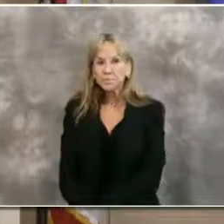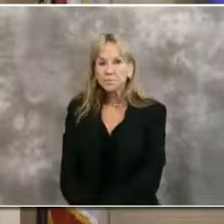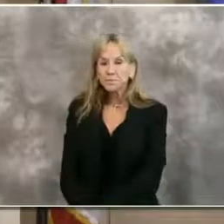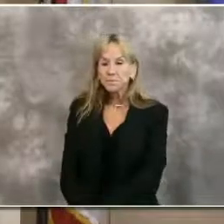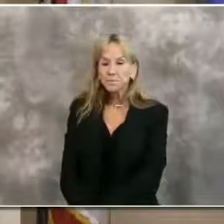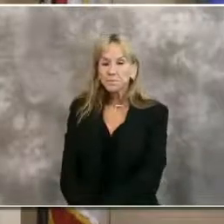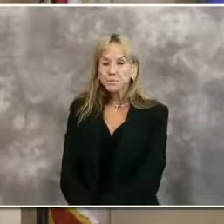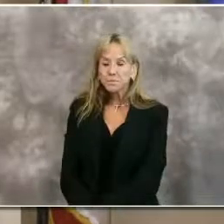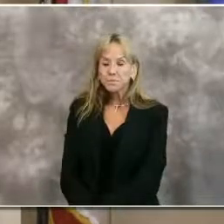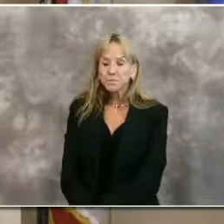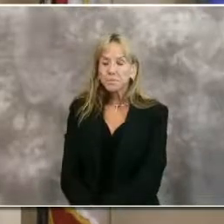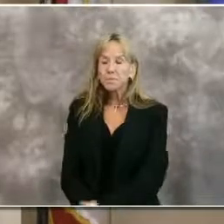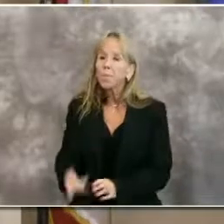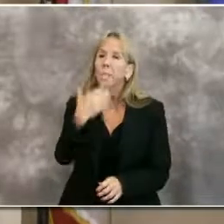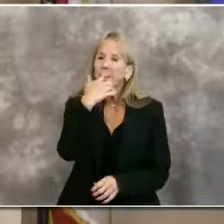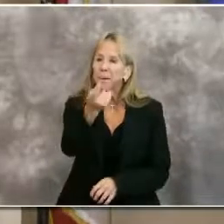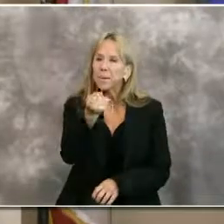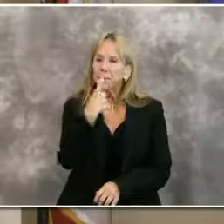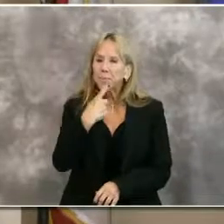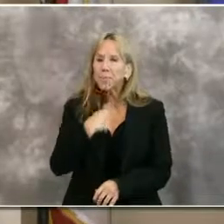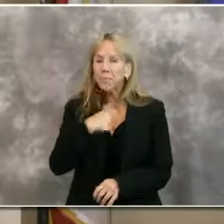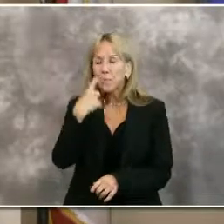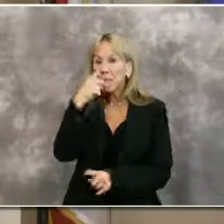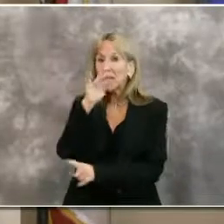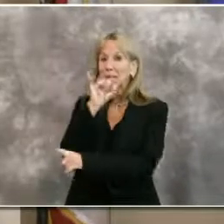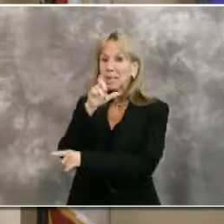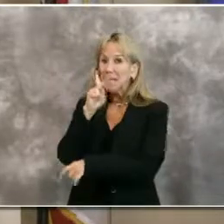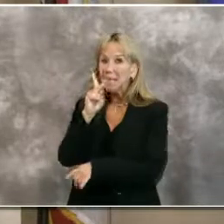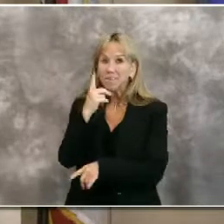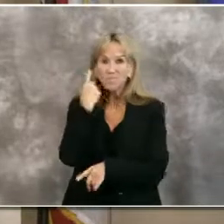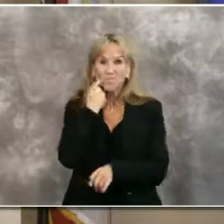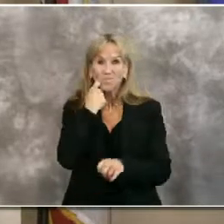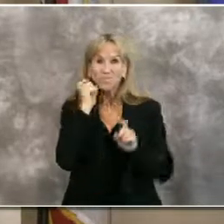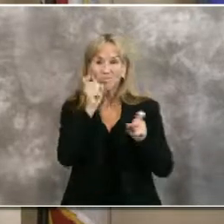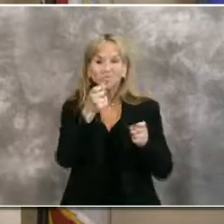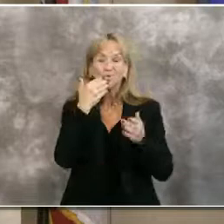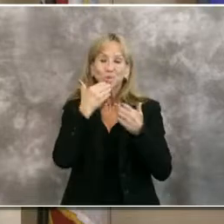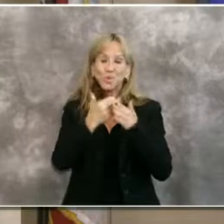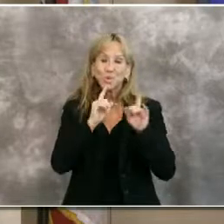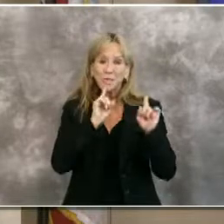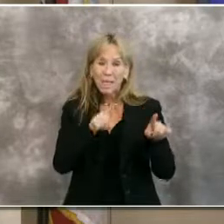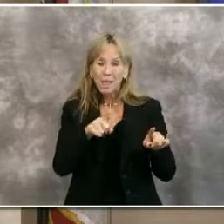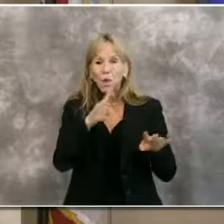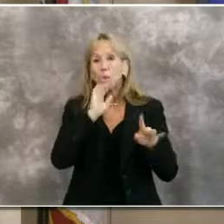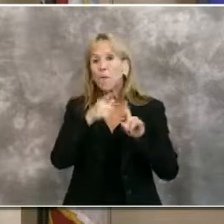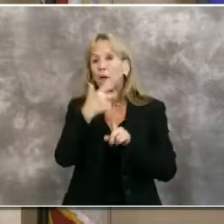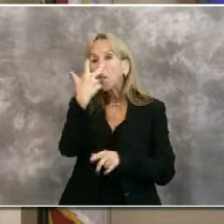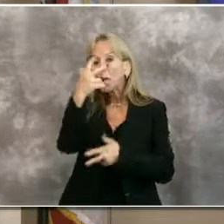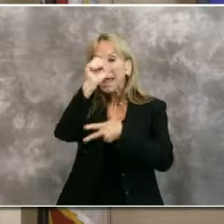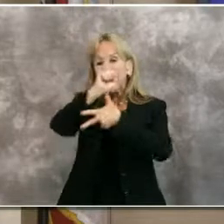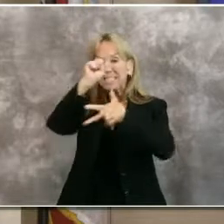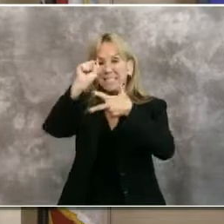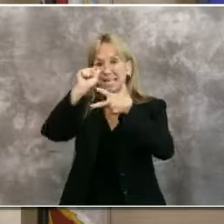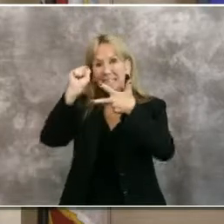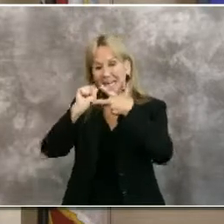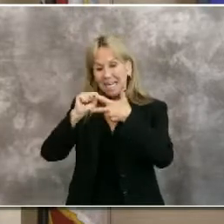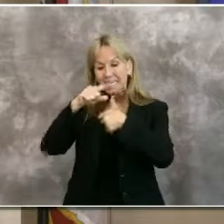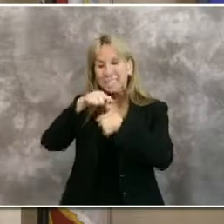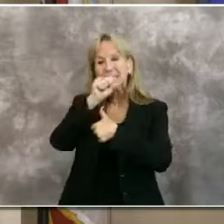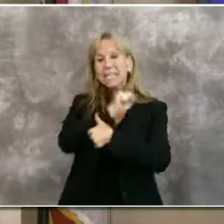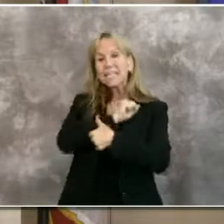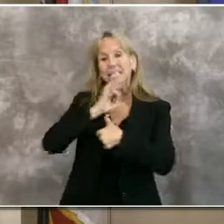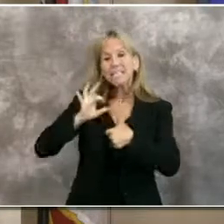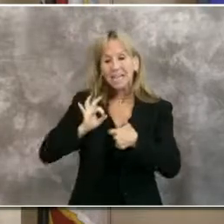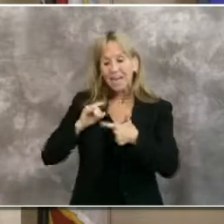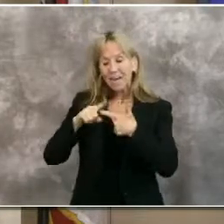Yeah, thanks for that question. I think actually Nick gave a great answer to that. We'd like to talk about the three S's, the staff, structure,